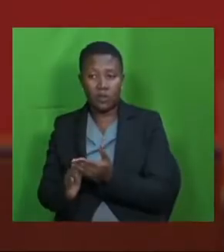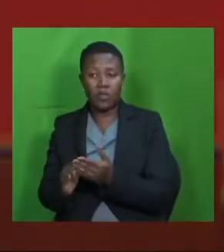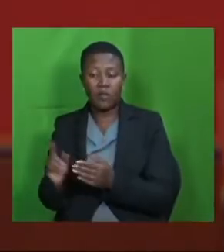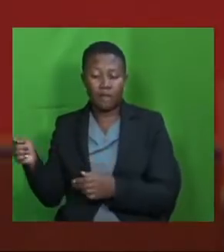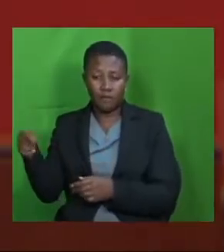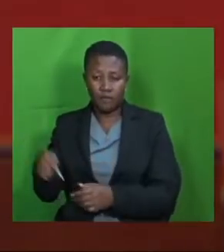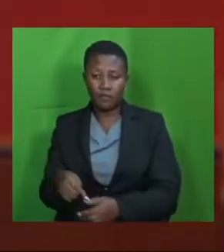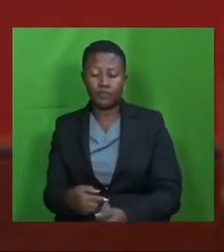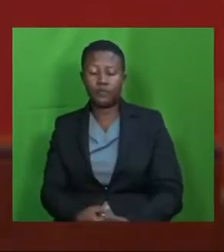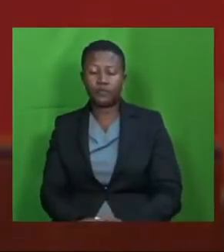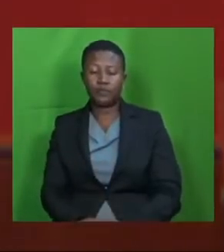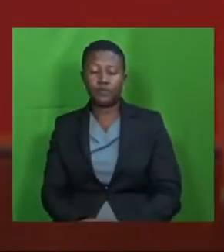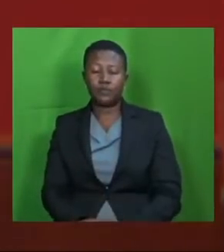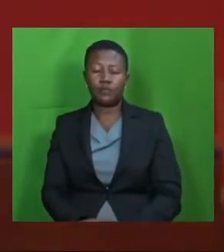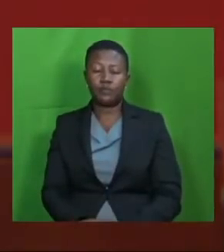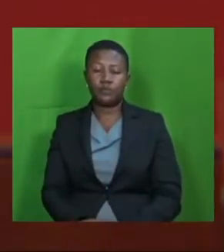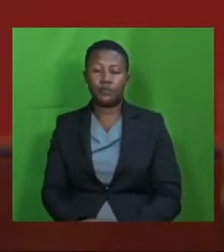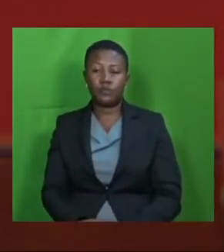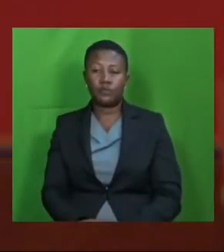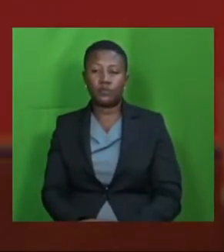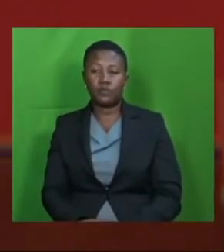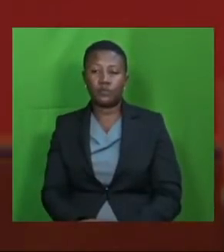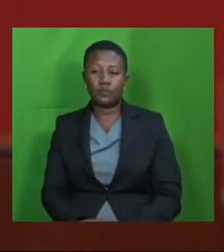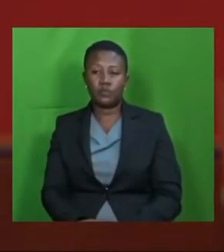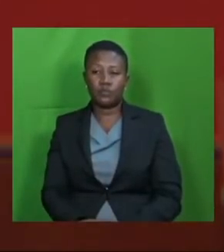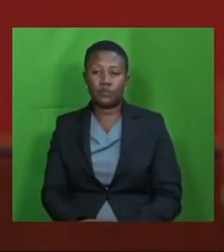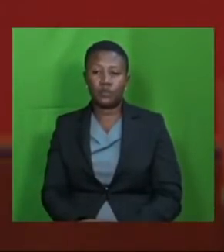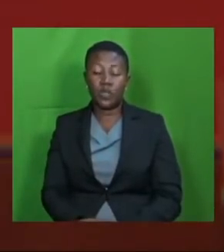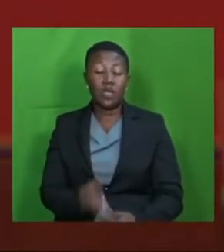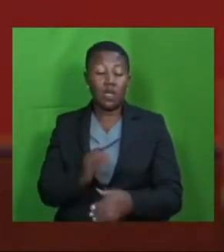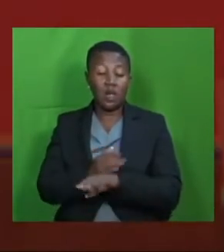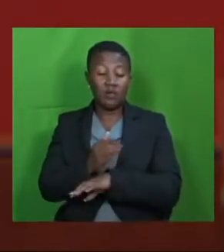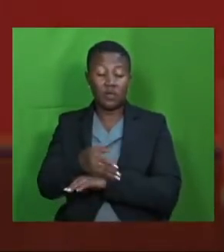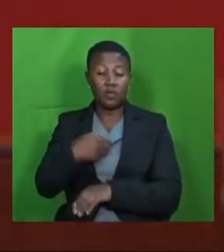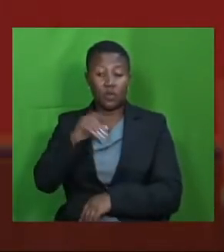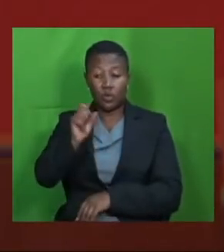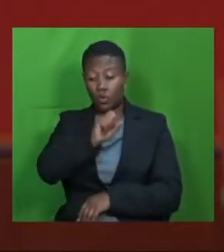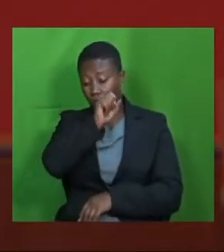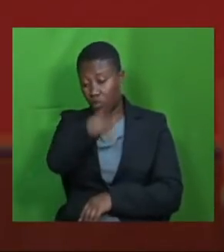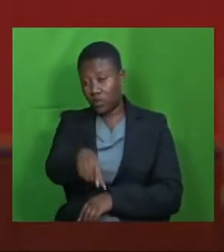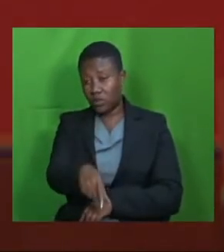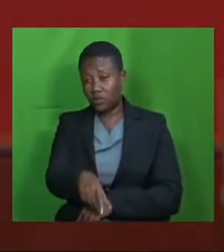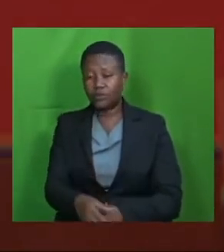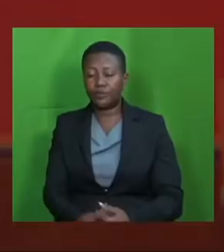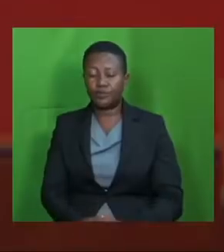will do so. Then I'll put the question.